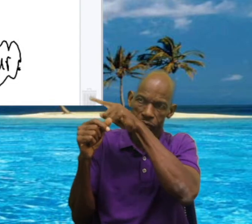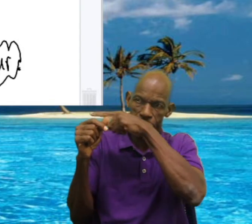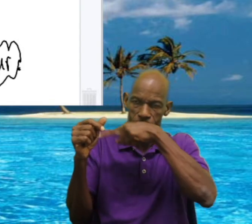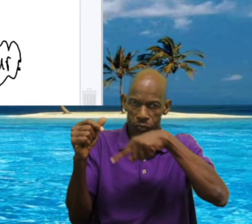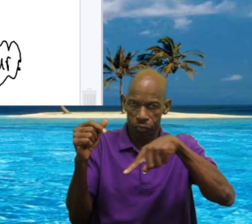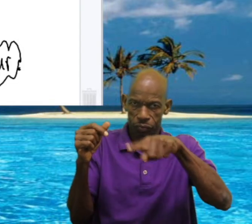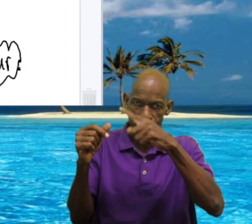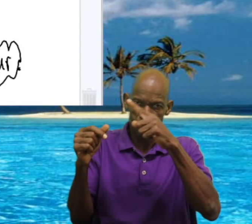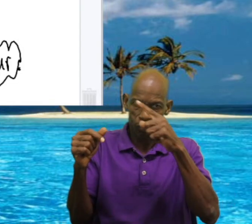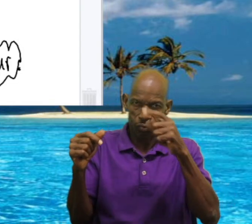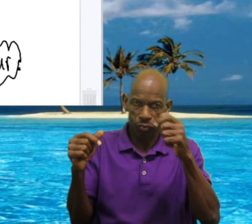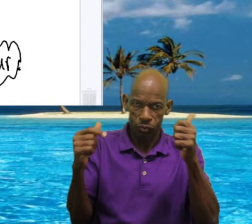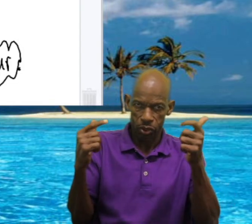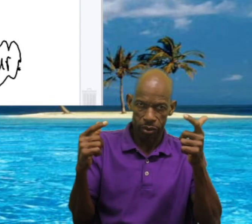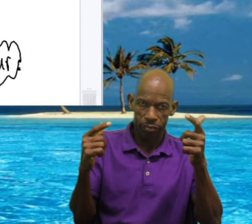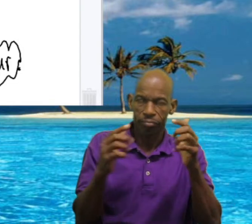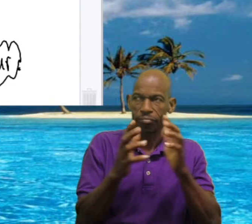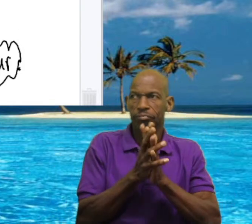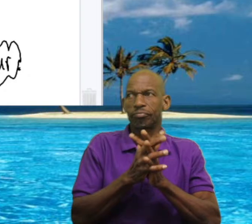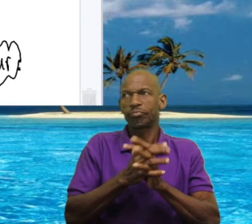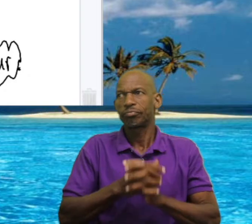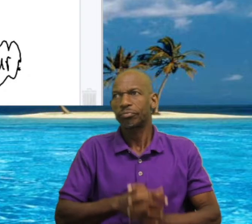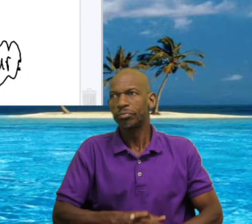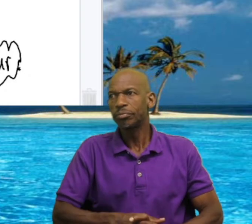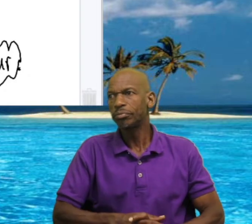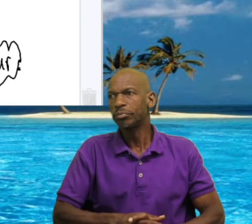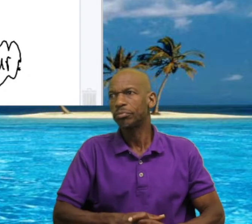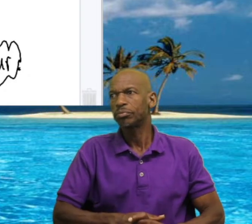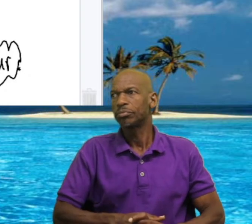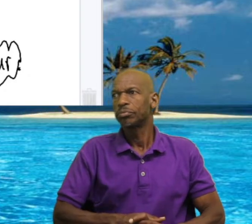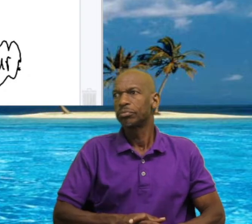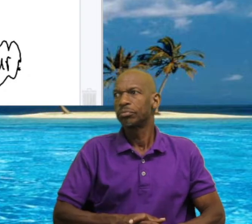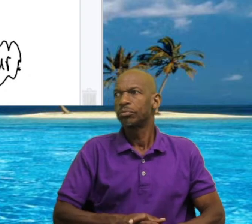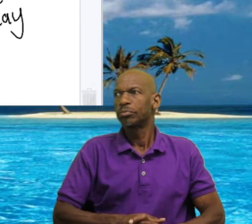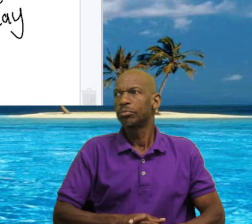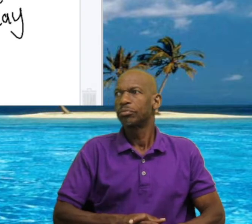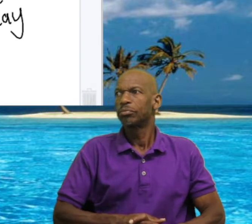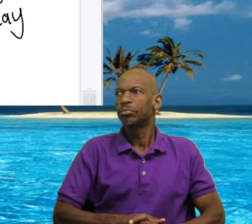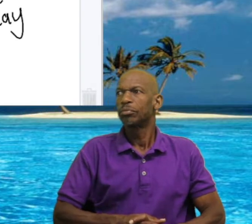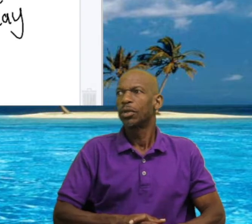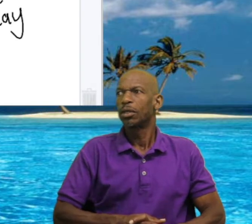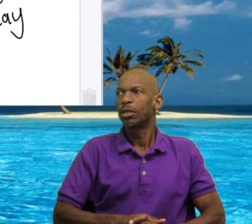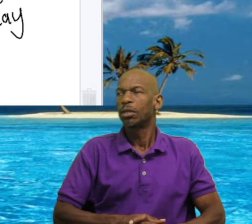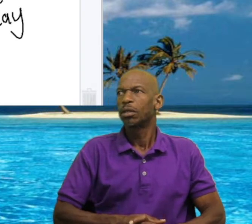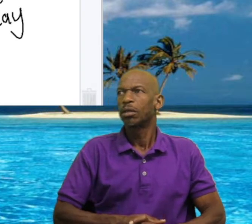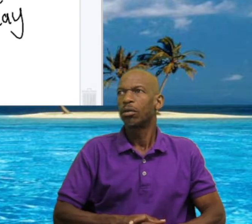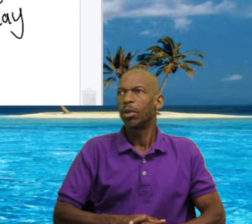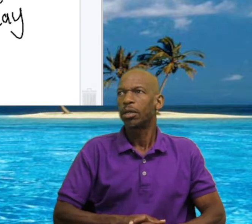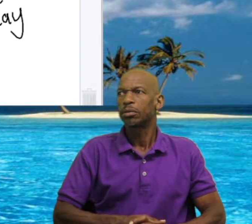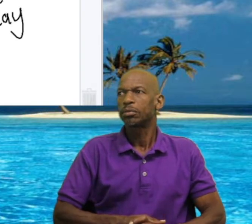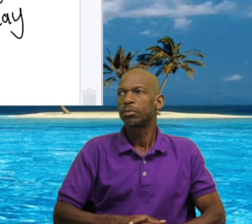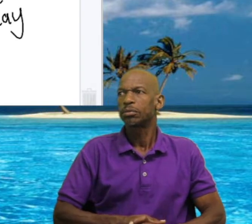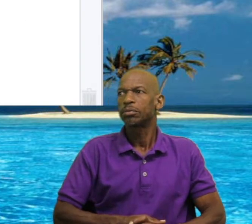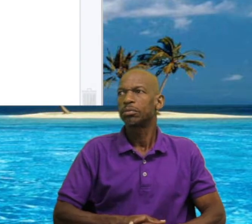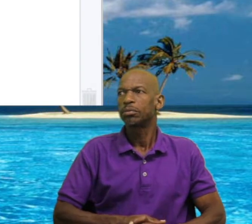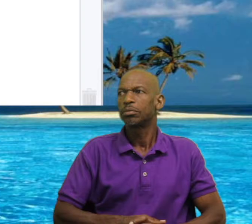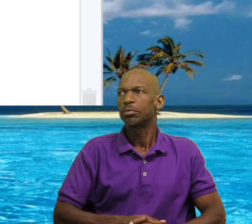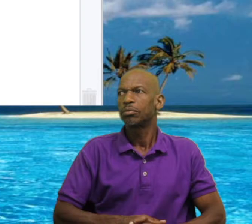but list where I was listing but the different ideas that were opposite.